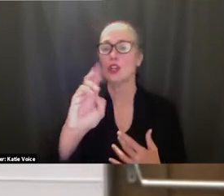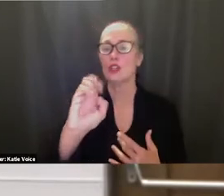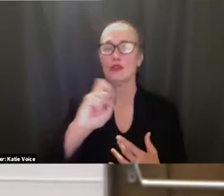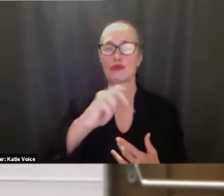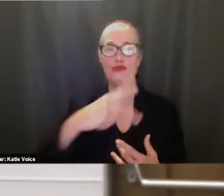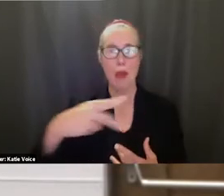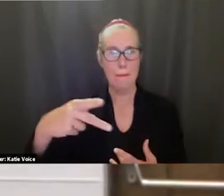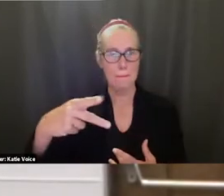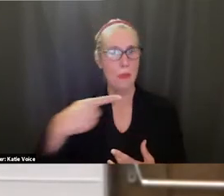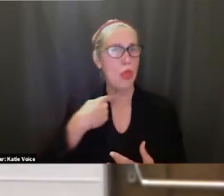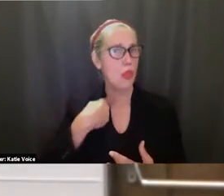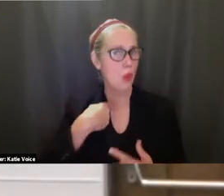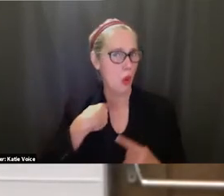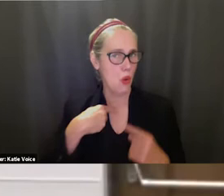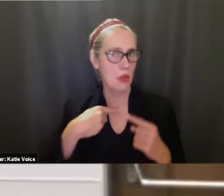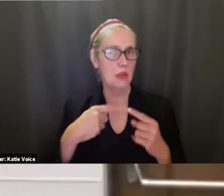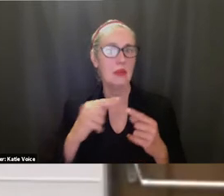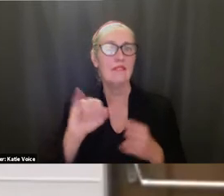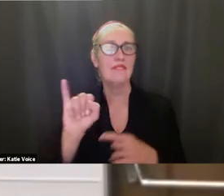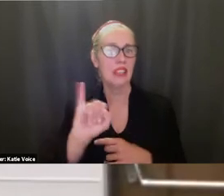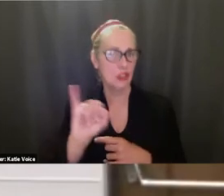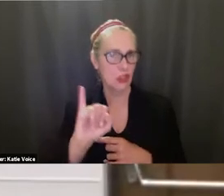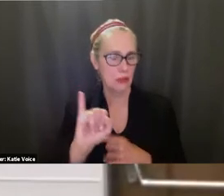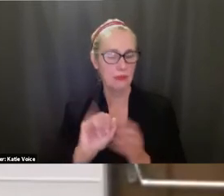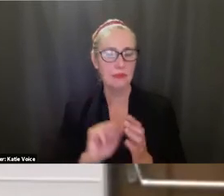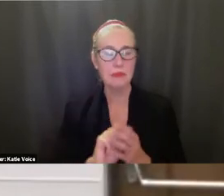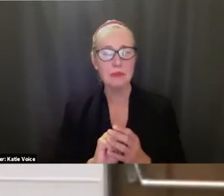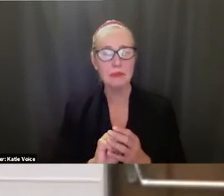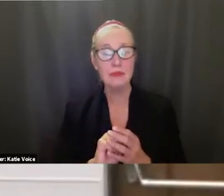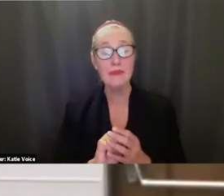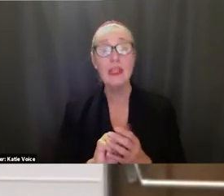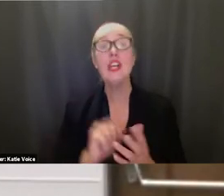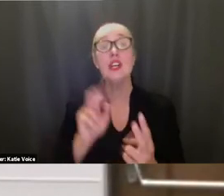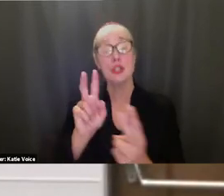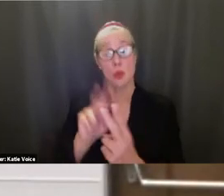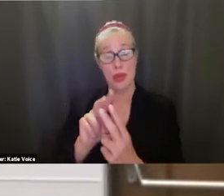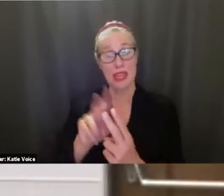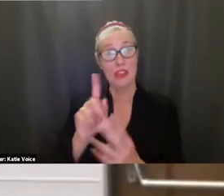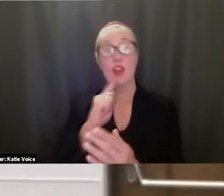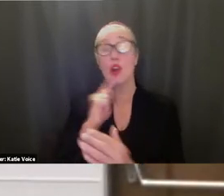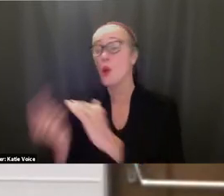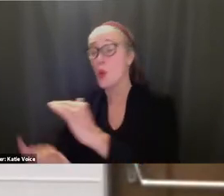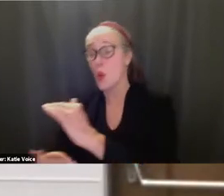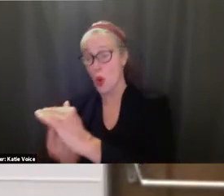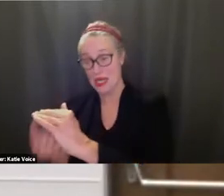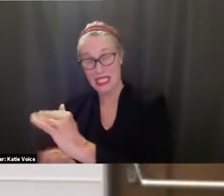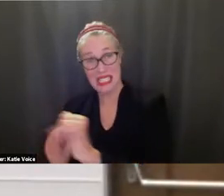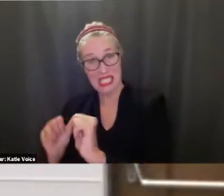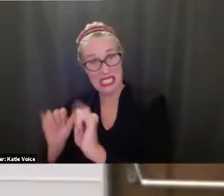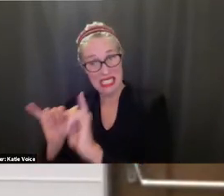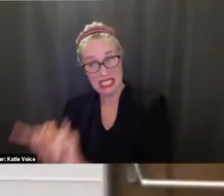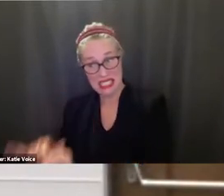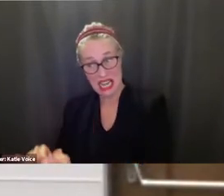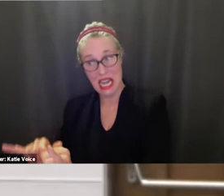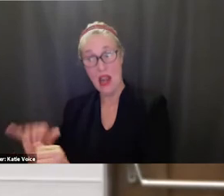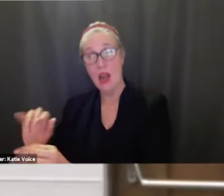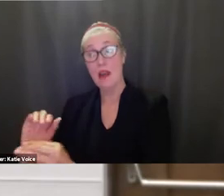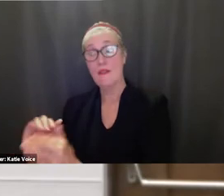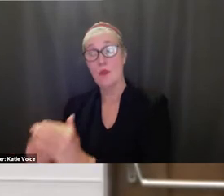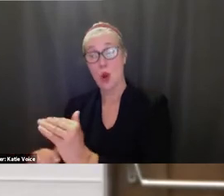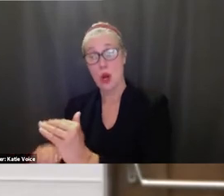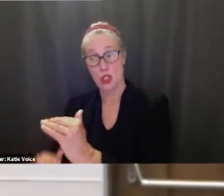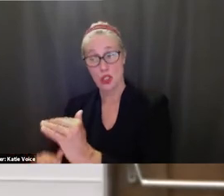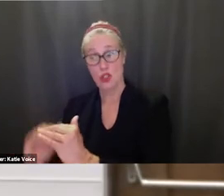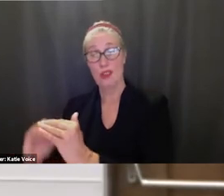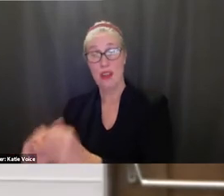have and so um it's either quarantining and then after a certain number of days um which changes from time